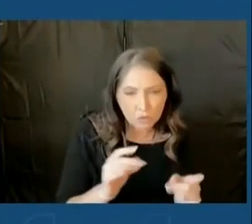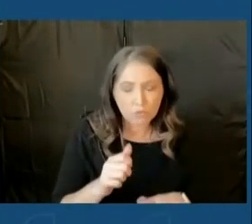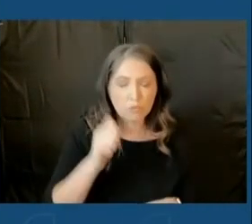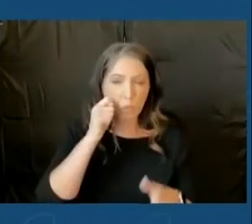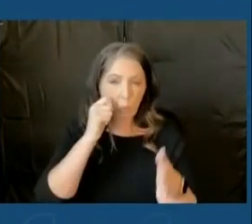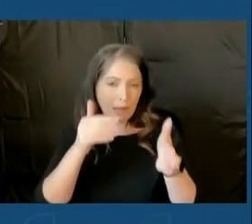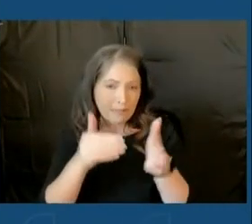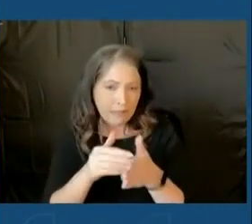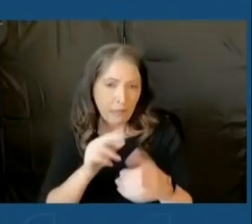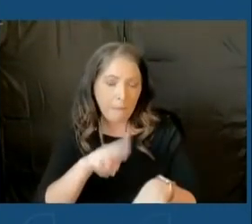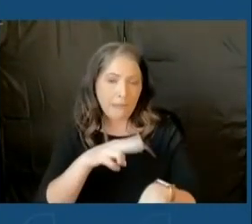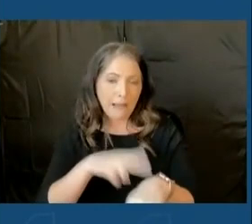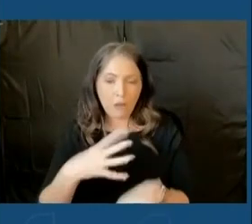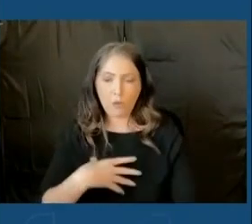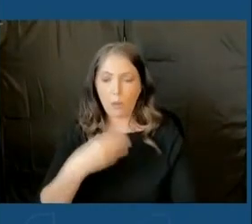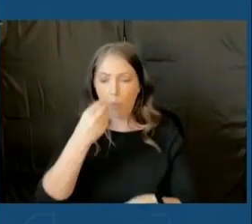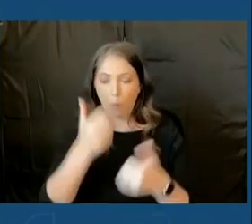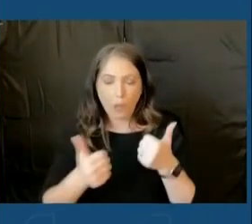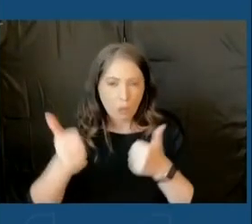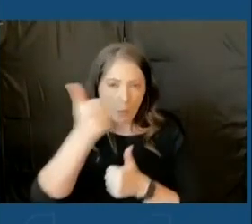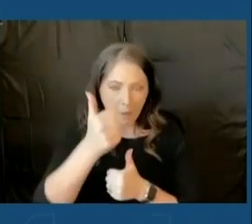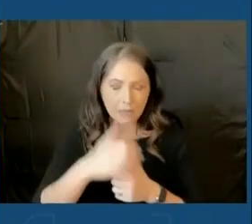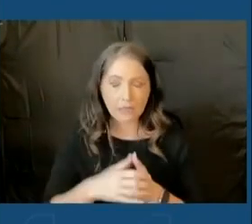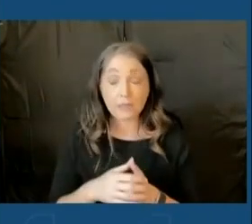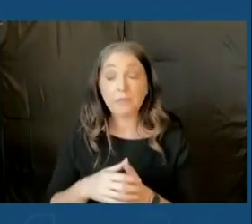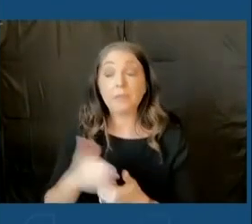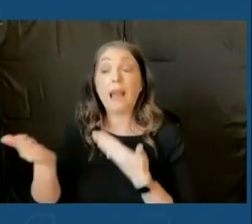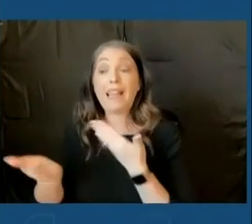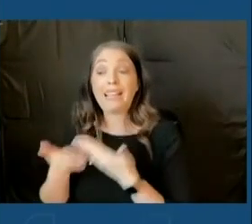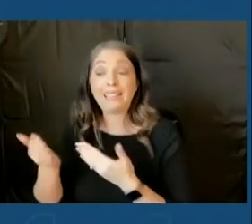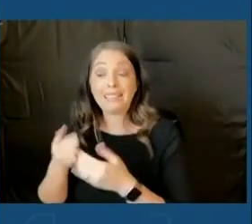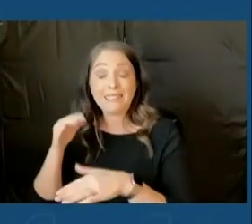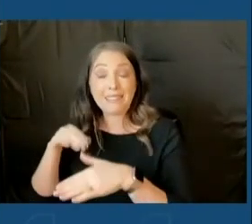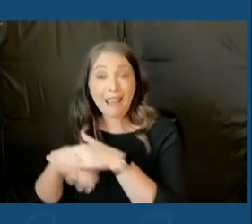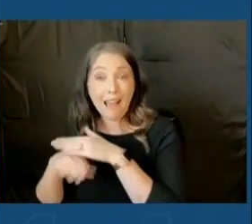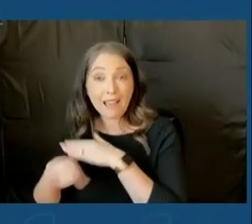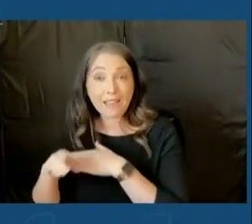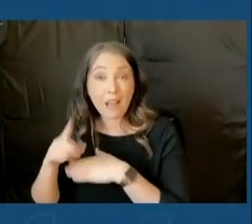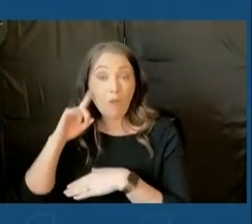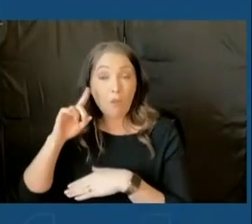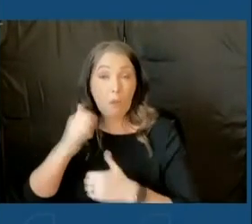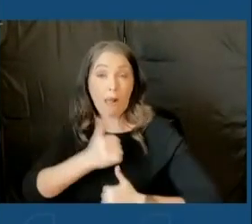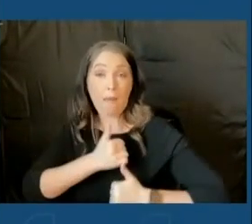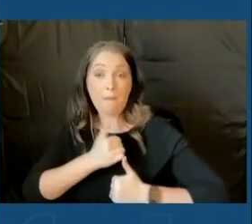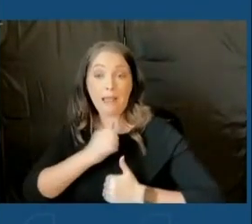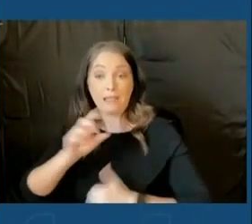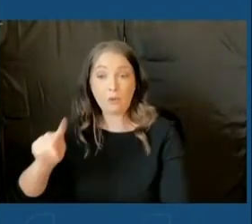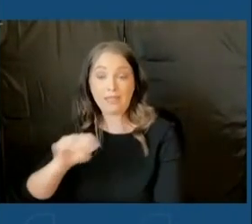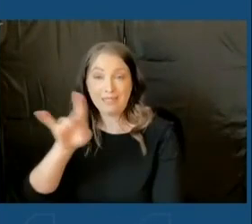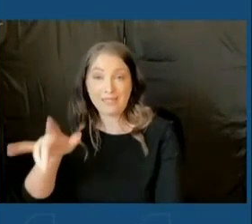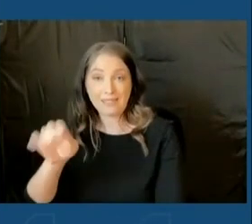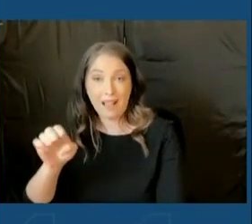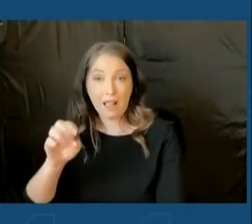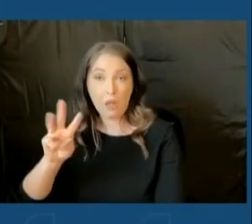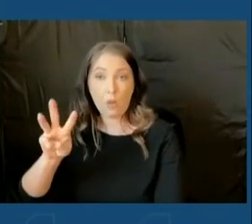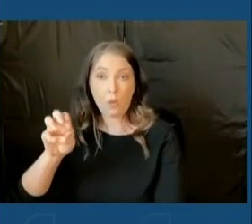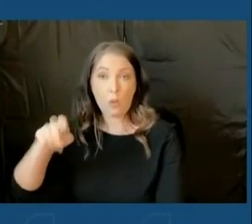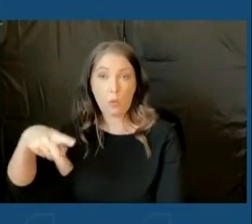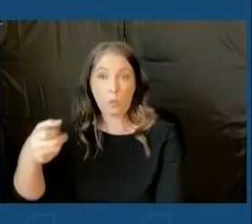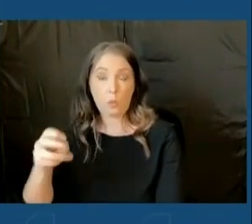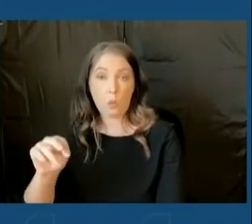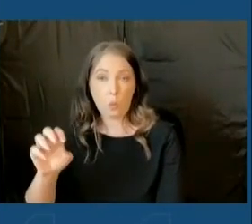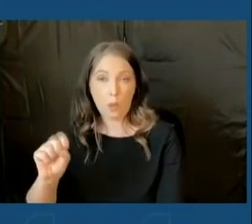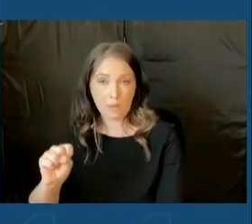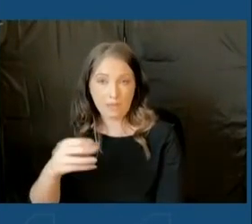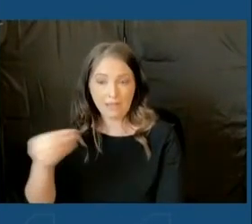supremacy, and the easy access to military-style weapons and magazines. We can